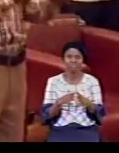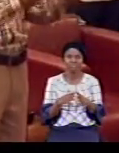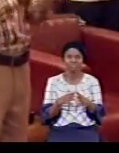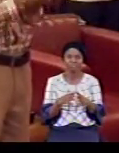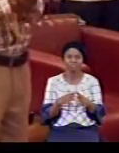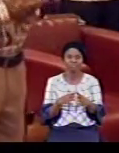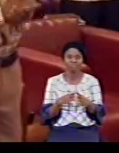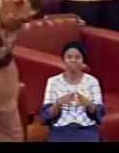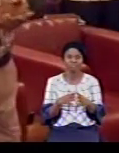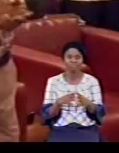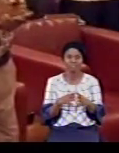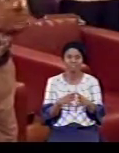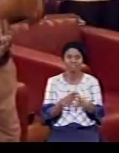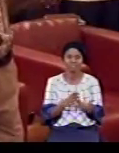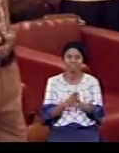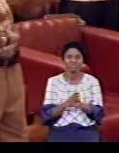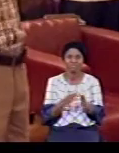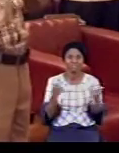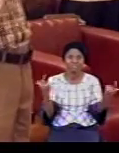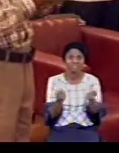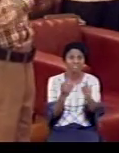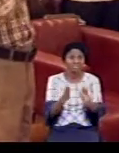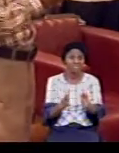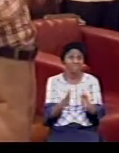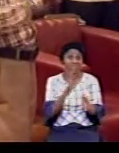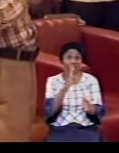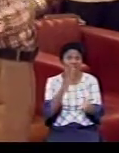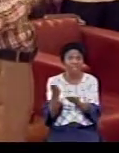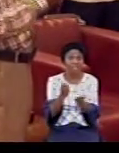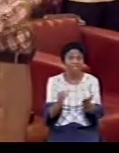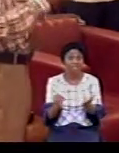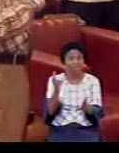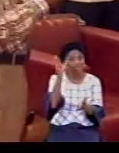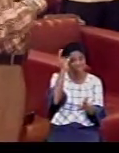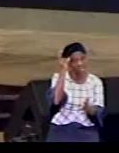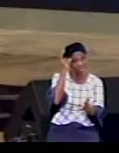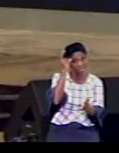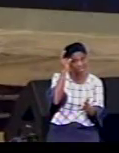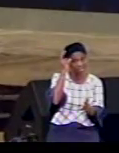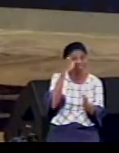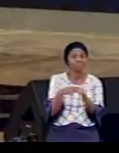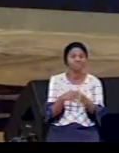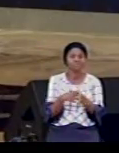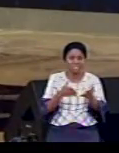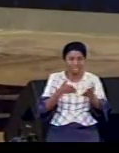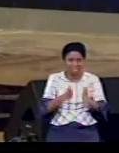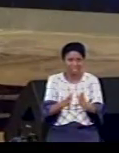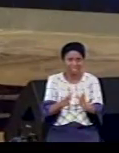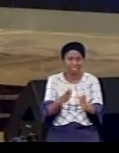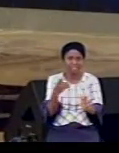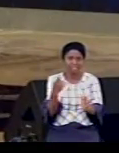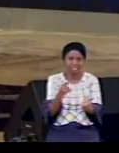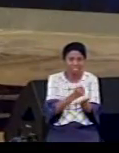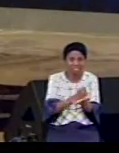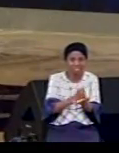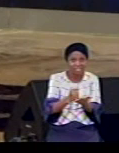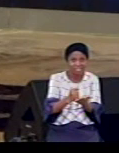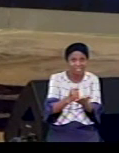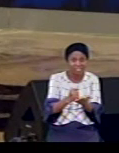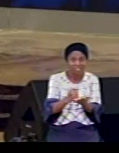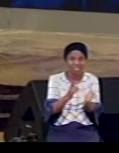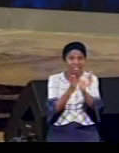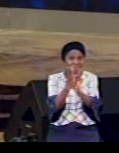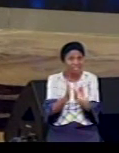If sinners are serving Satan, let the saints serve